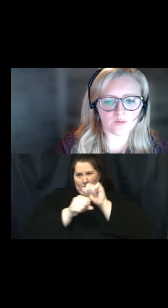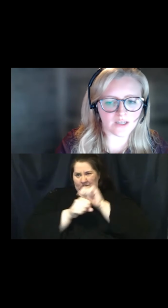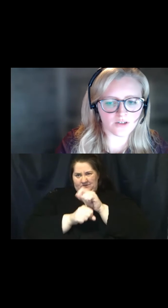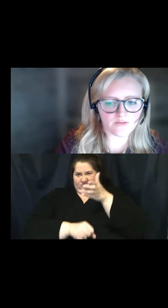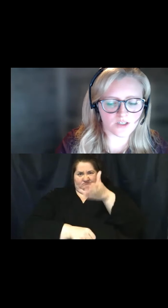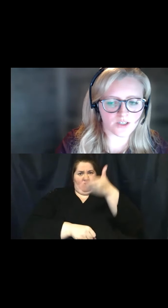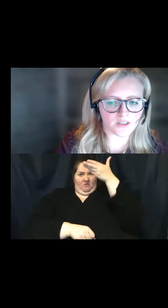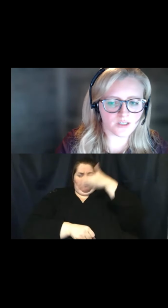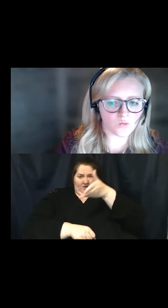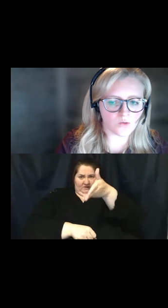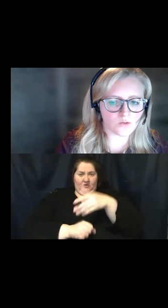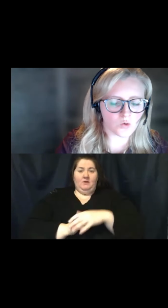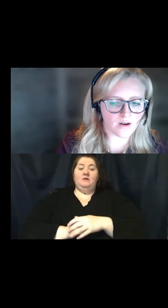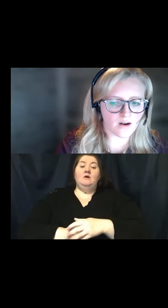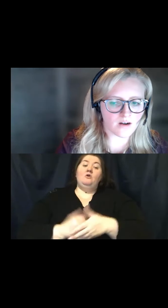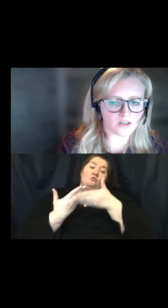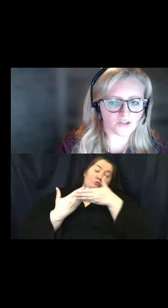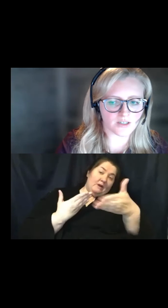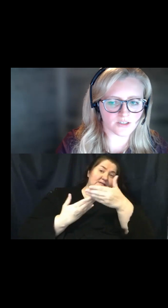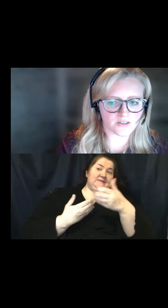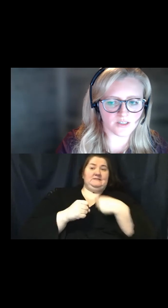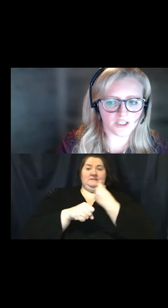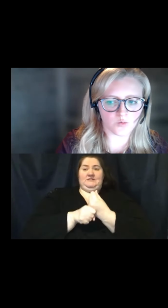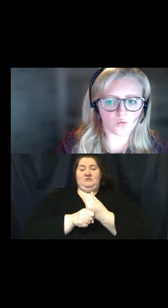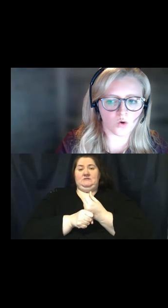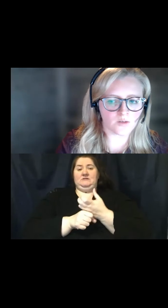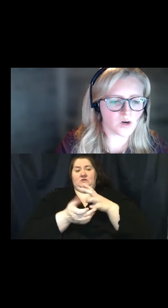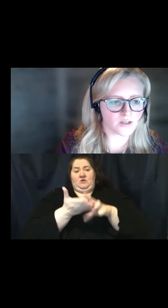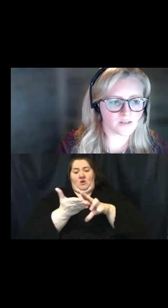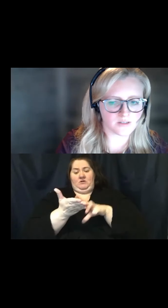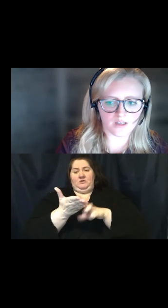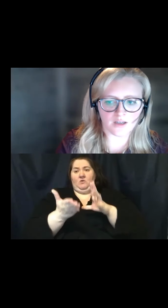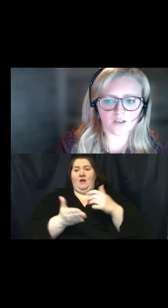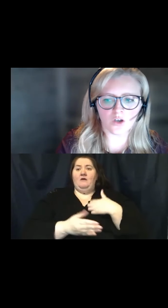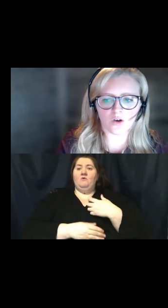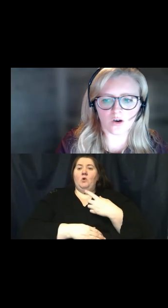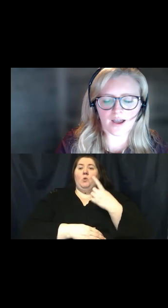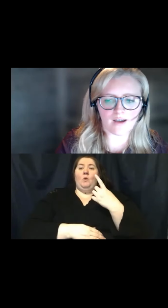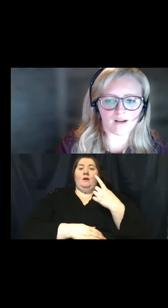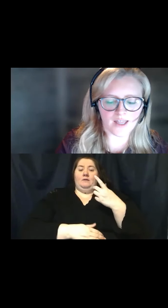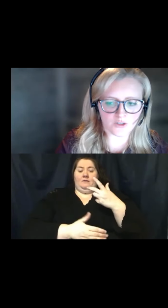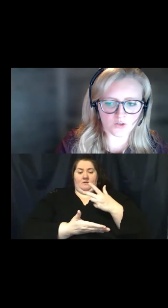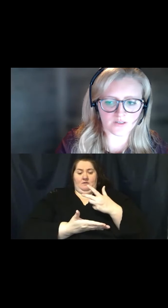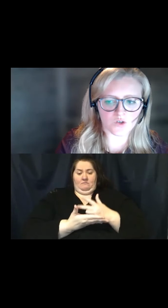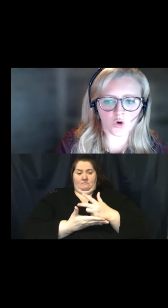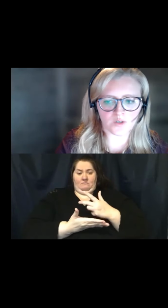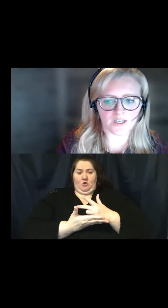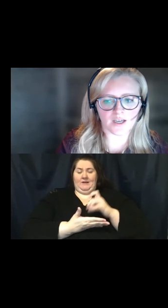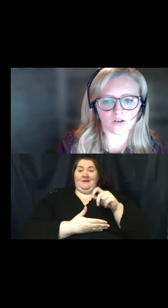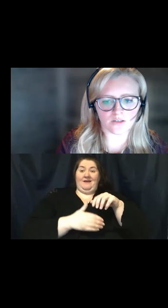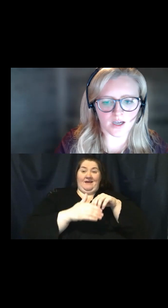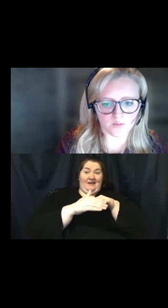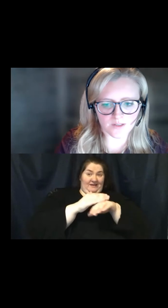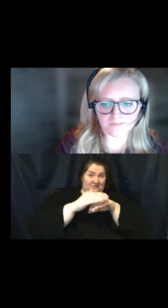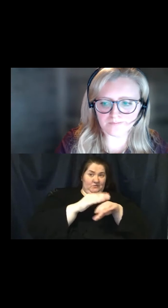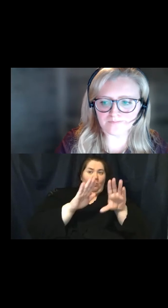For the remainder of the year, we will require our contractor to keep one parking lot entrance open